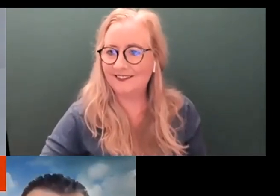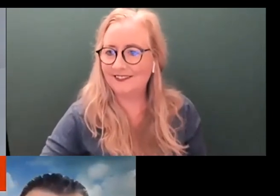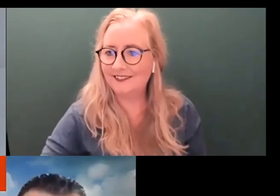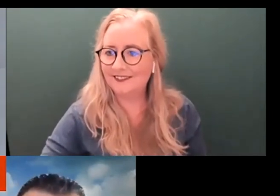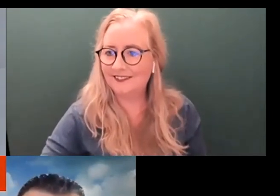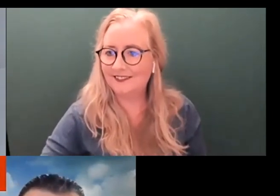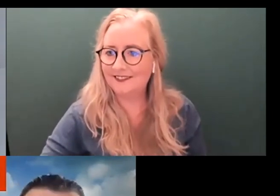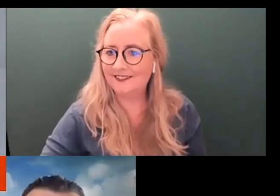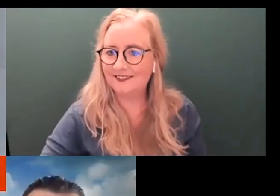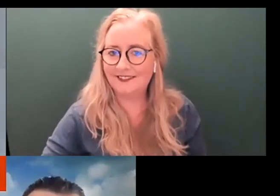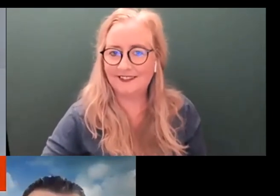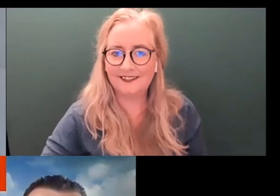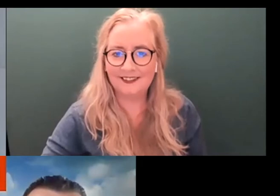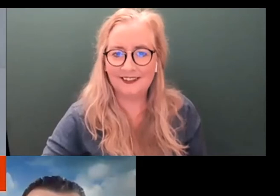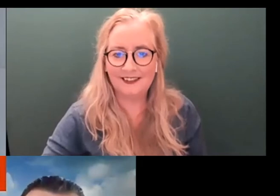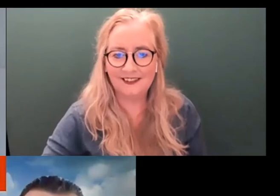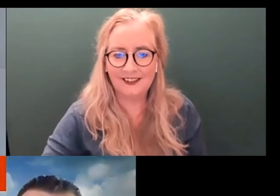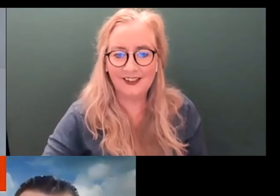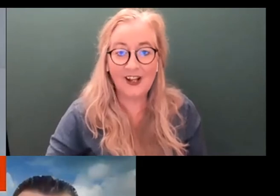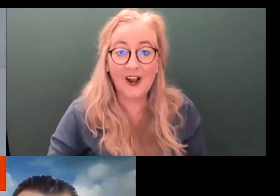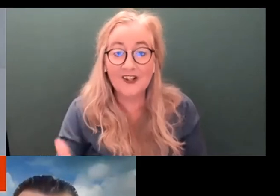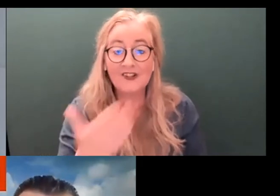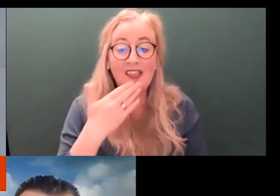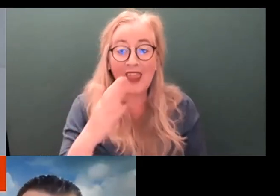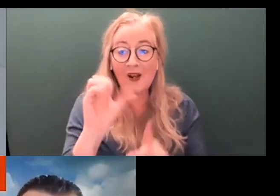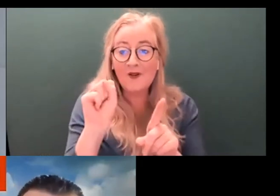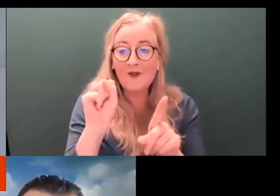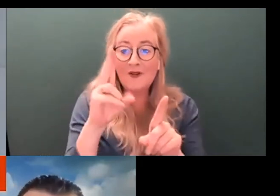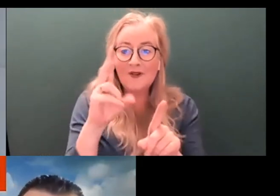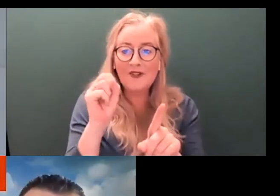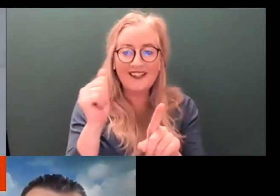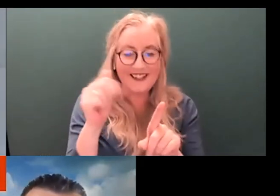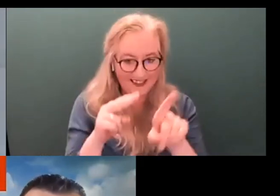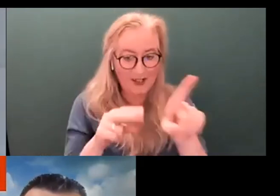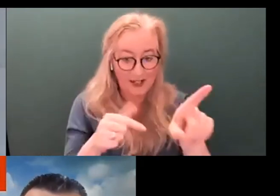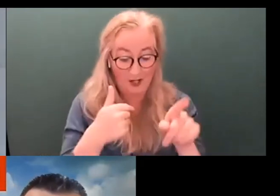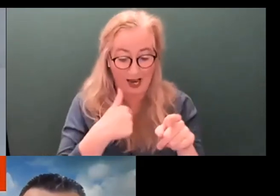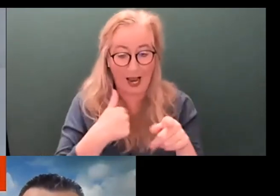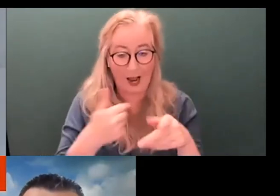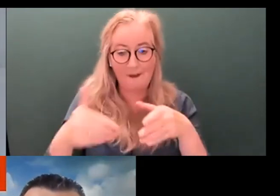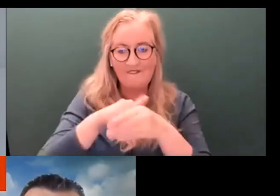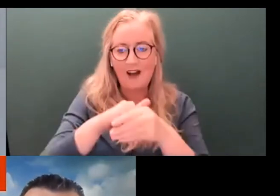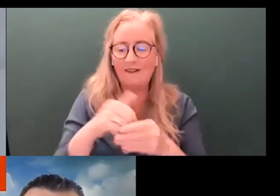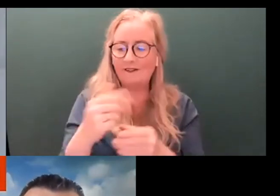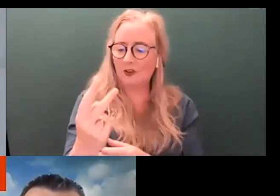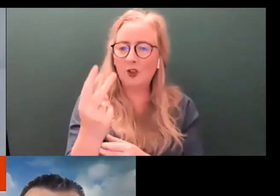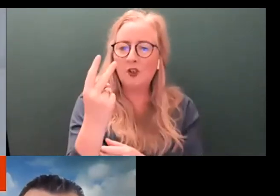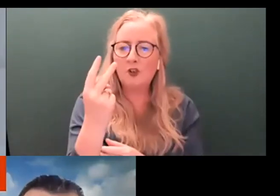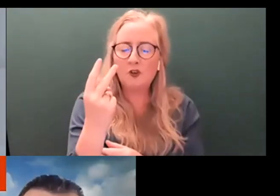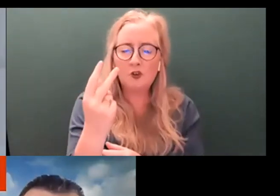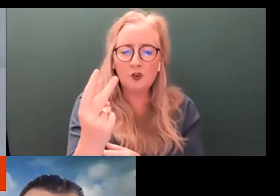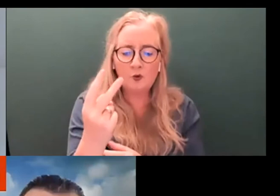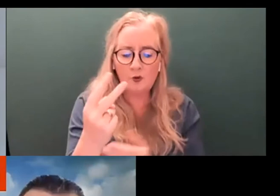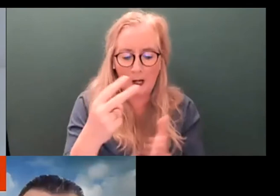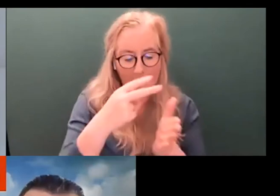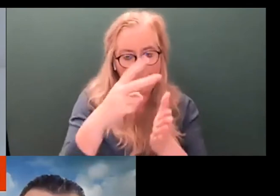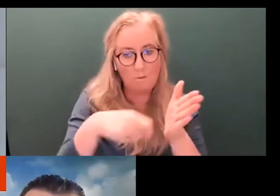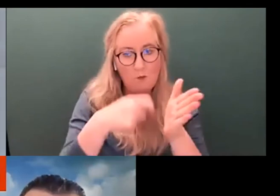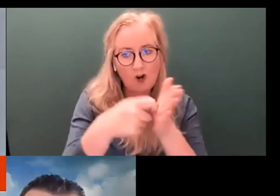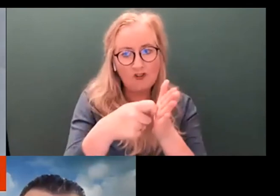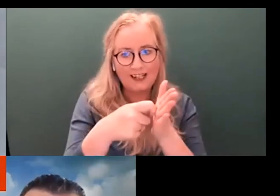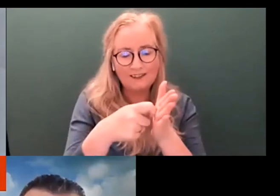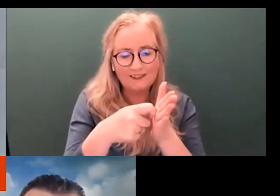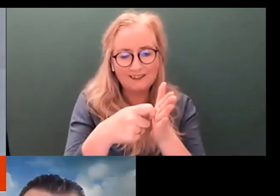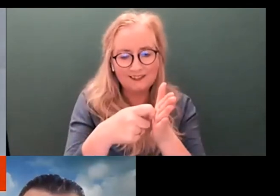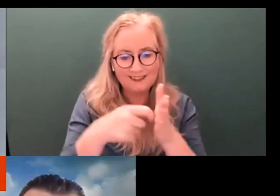Thank you, Susan. And so, yes, well, I am involved in two projects, projectly two